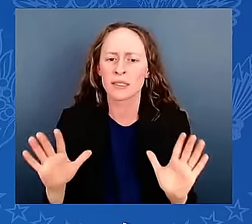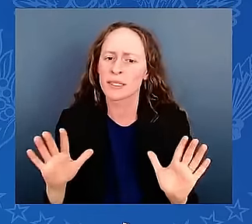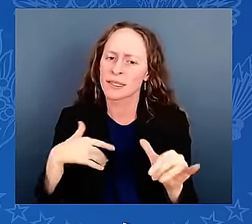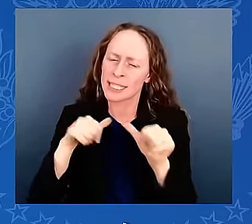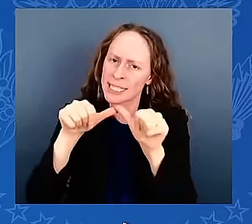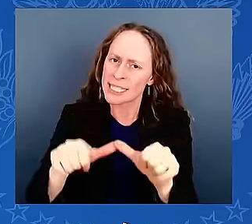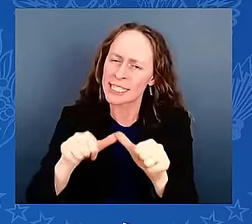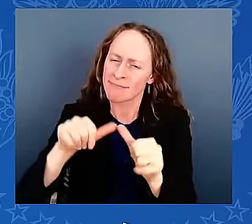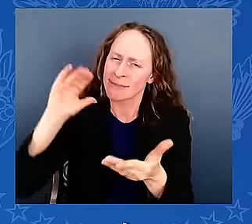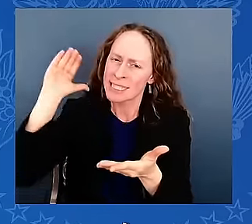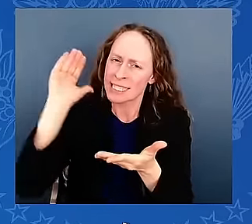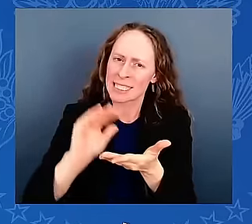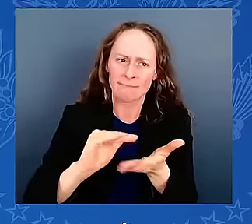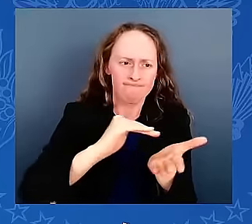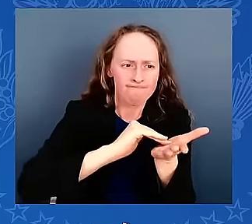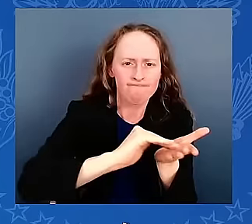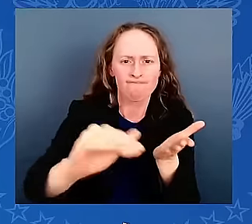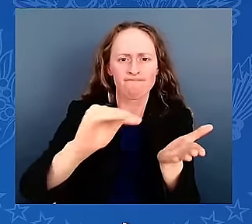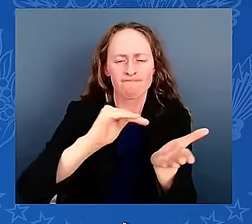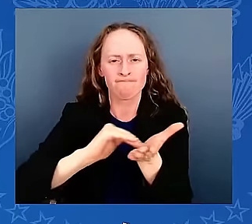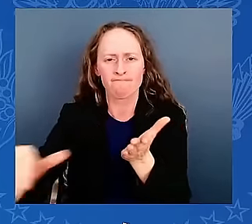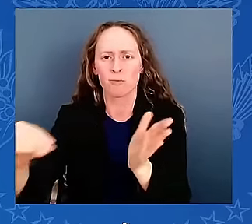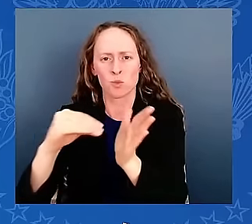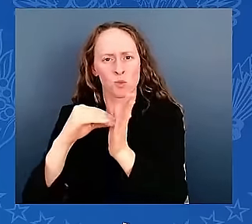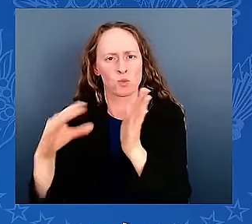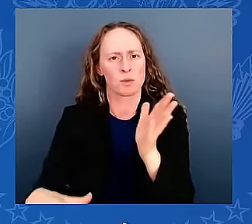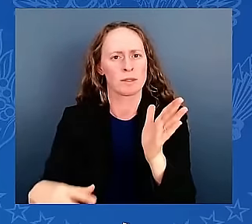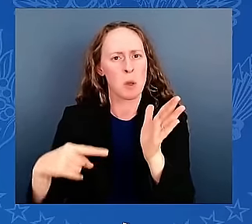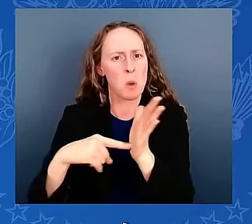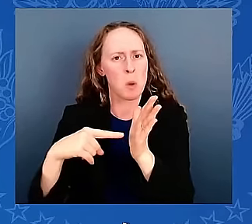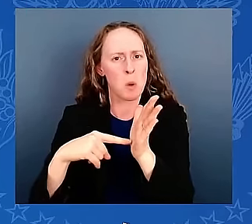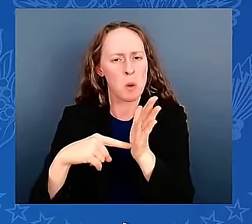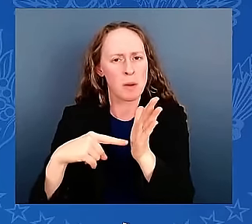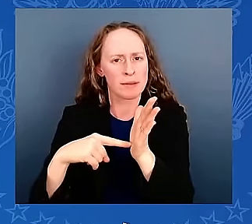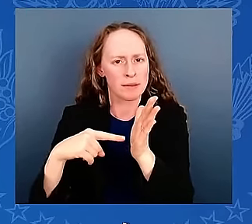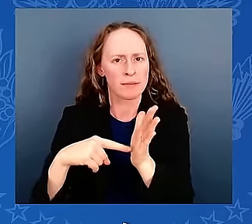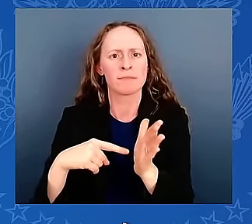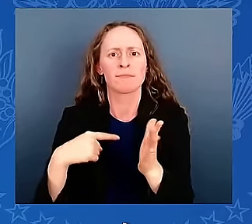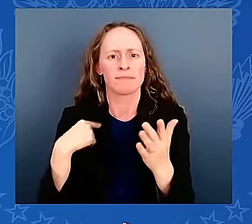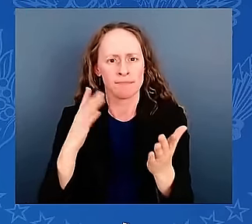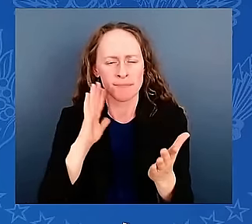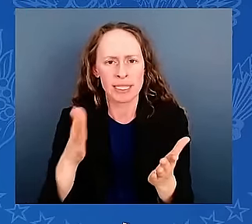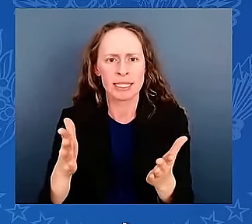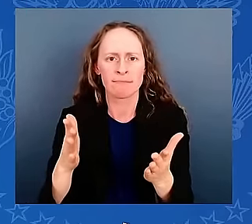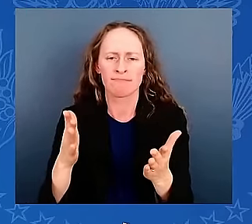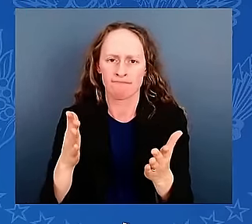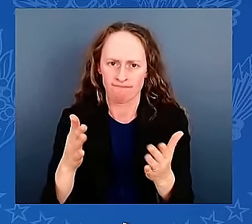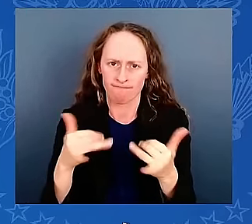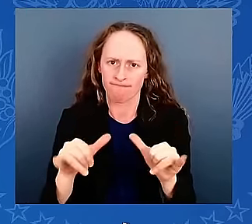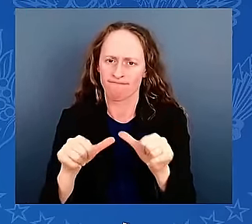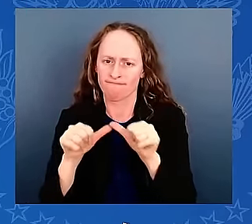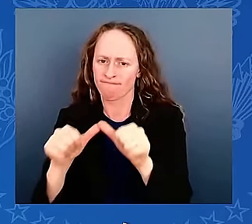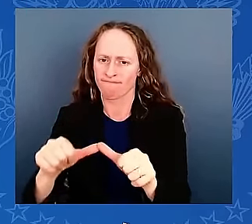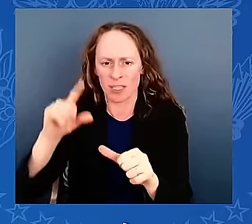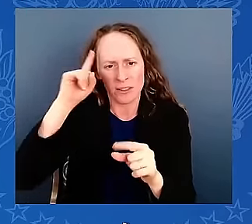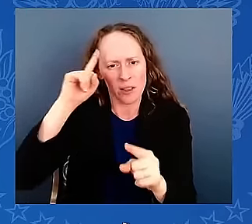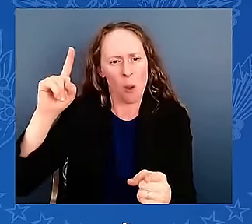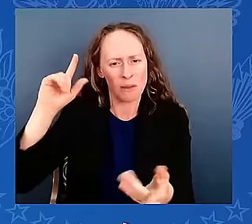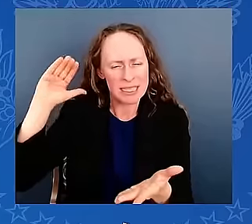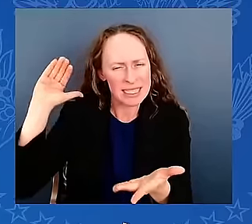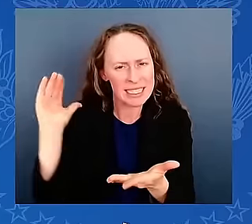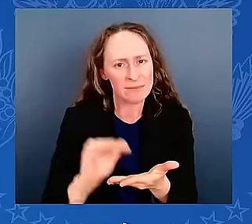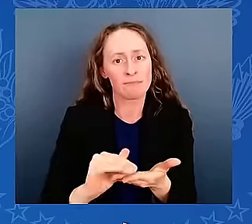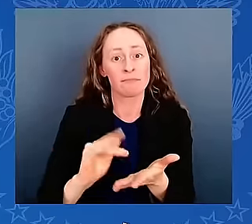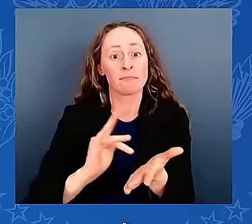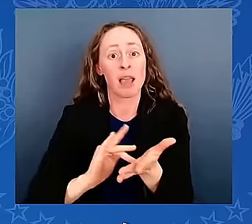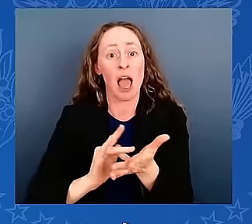And we're going to end medical debt. We've already made sure medical debt can no longer be put on a credit report. Well, I'm